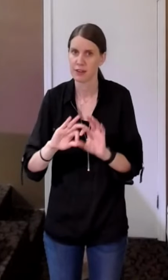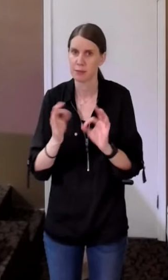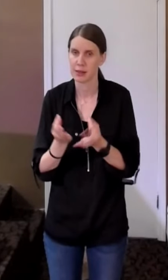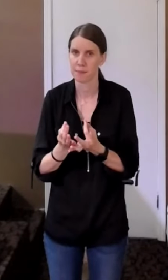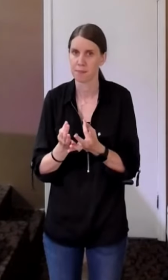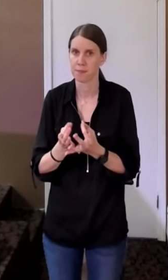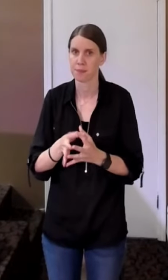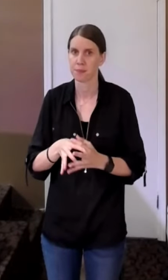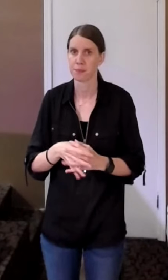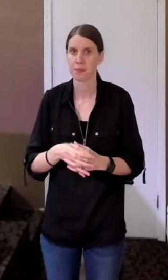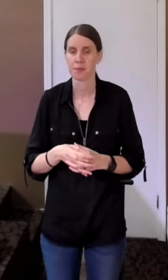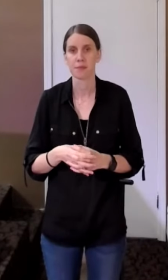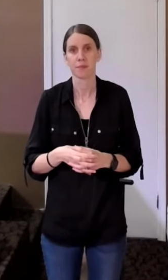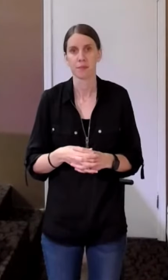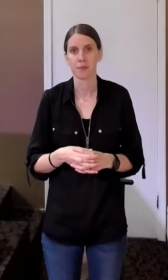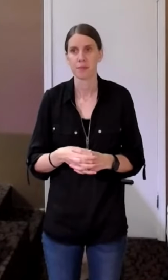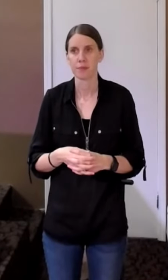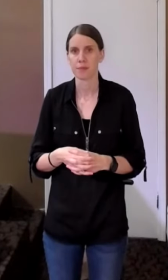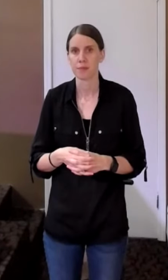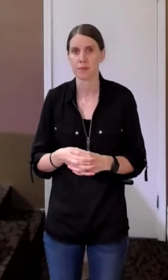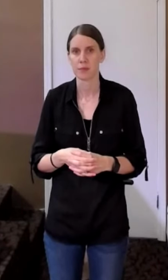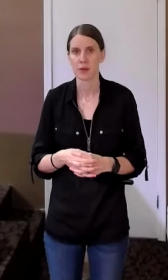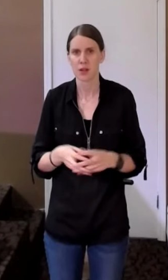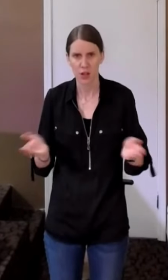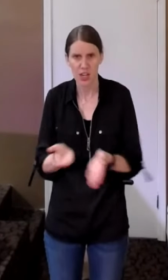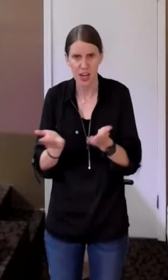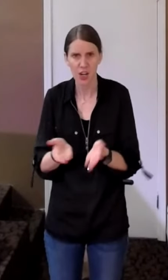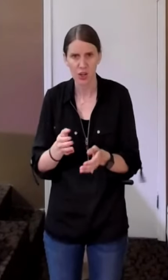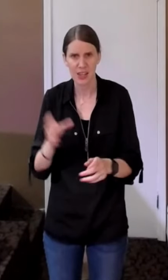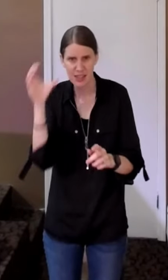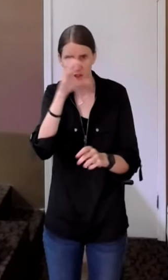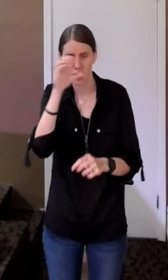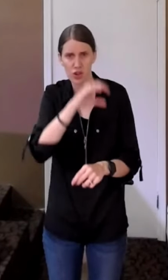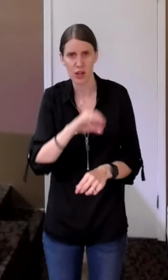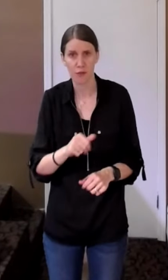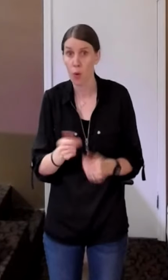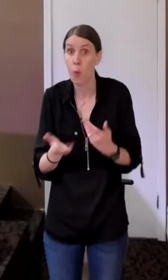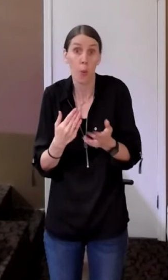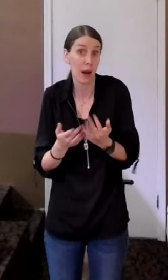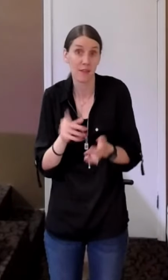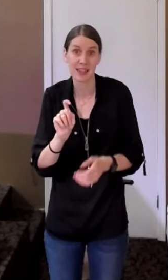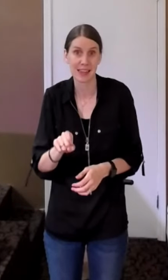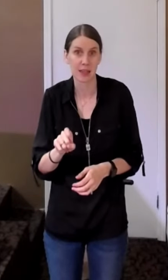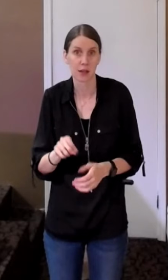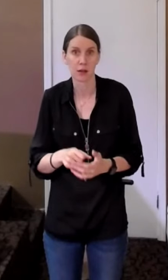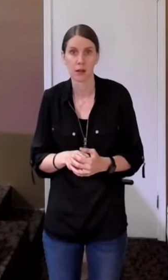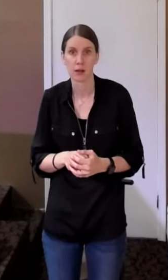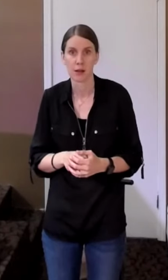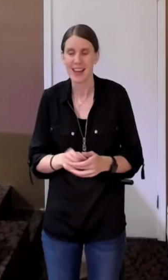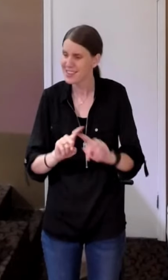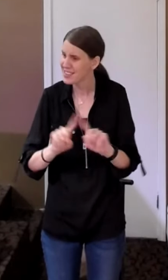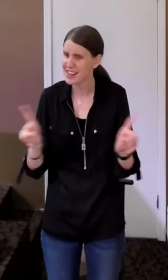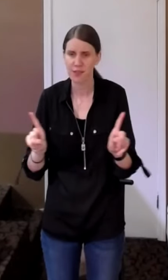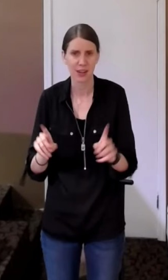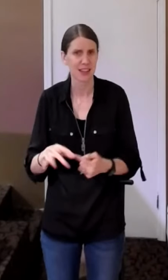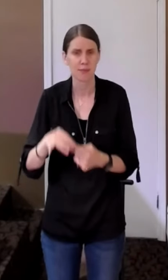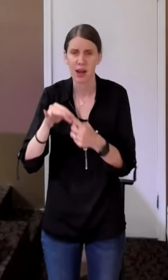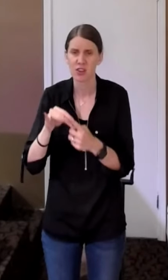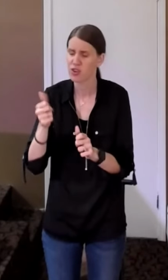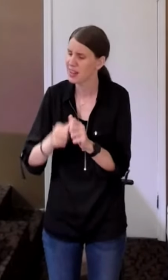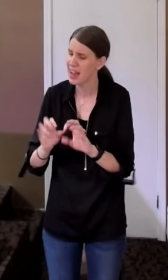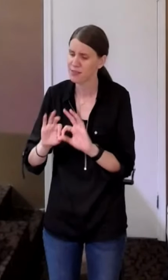family. I mean, that diligently seeking out whatever resources we need. And the resources, again, they're unique to every